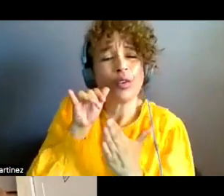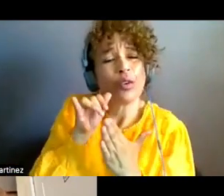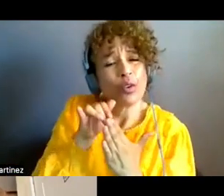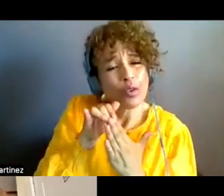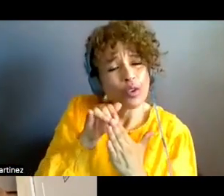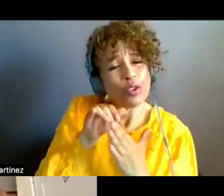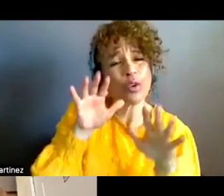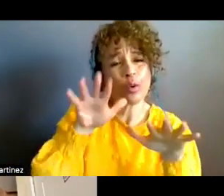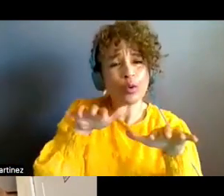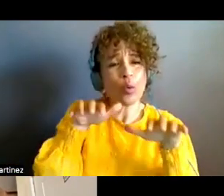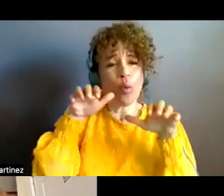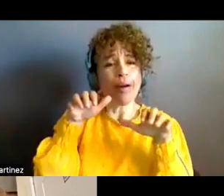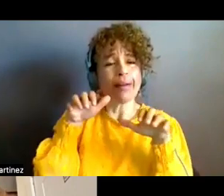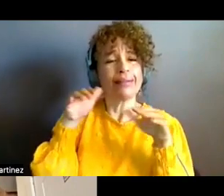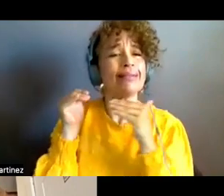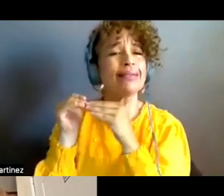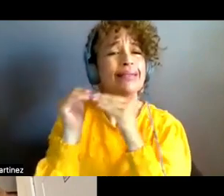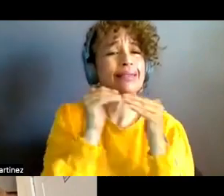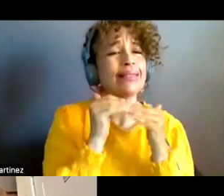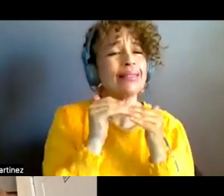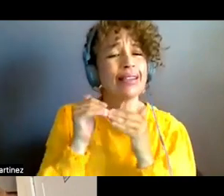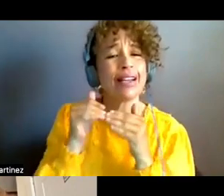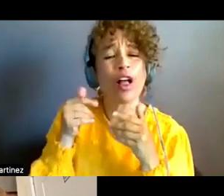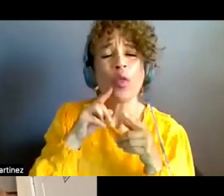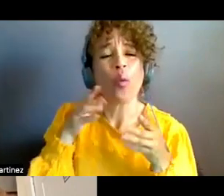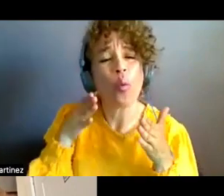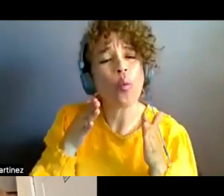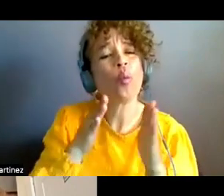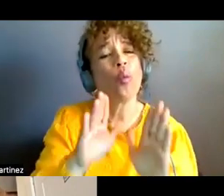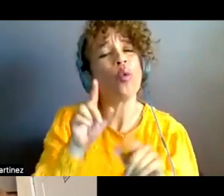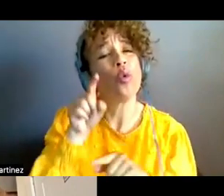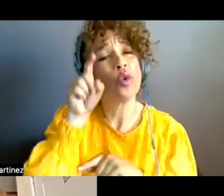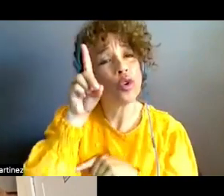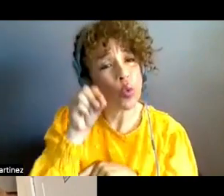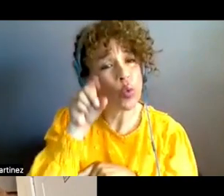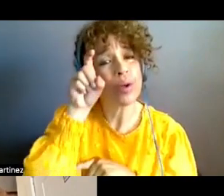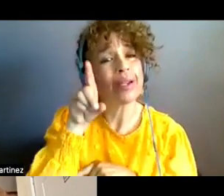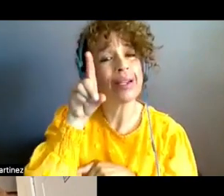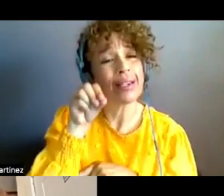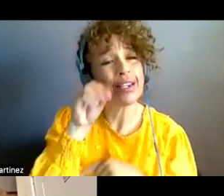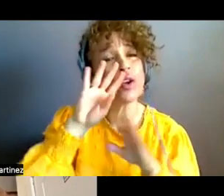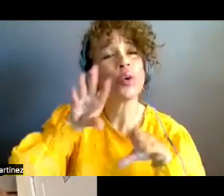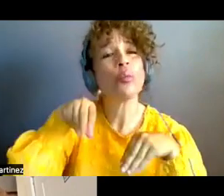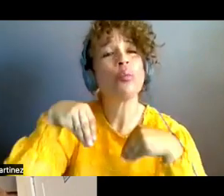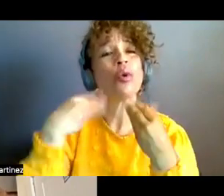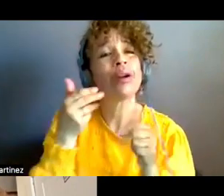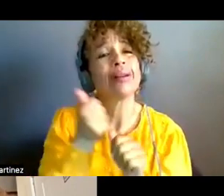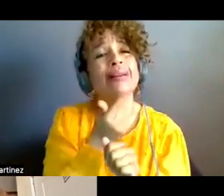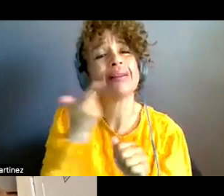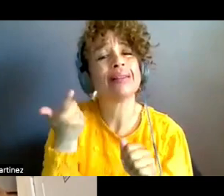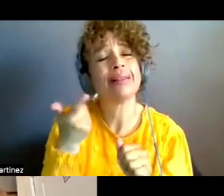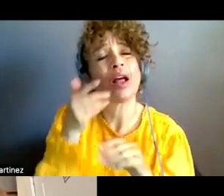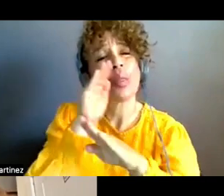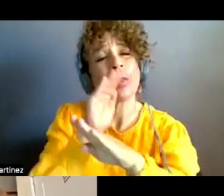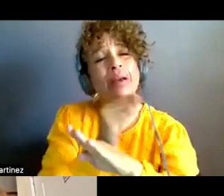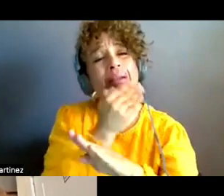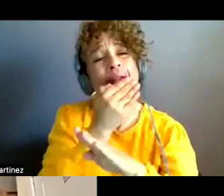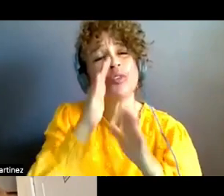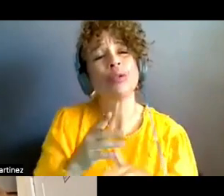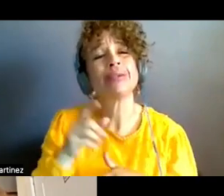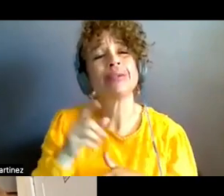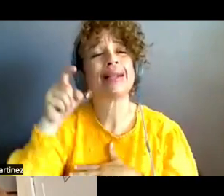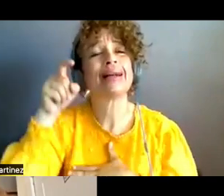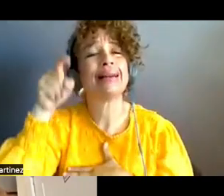to the audience in a artistic way, really. What you do need to do is provide everything that the musicians